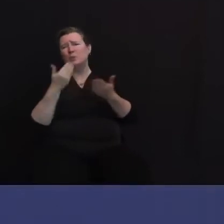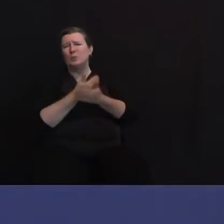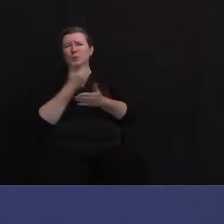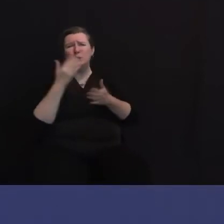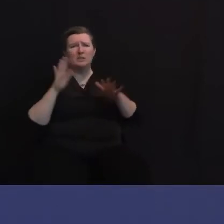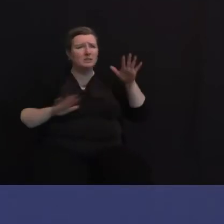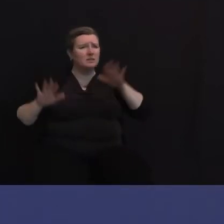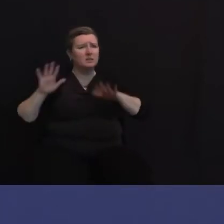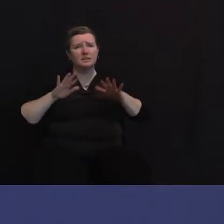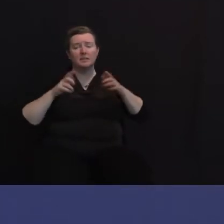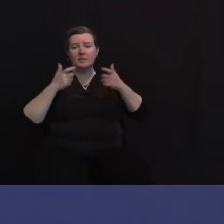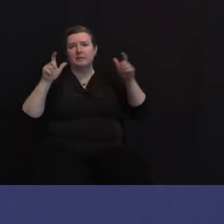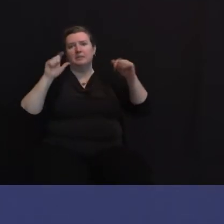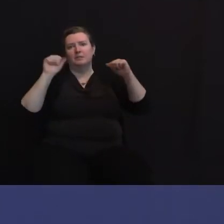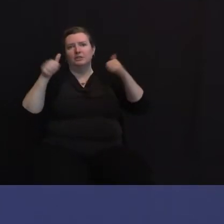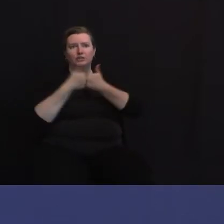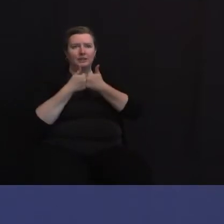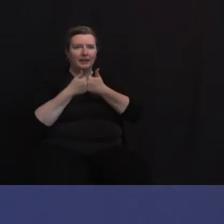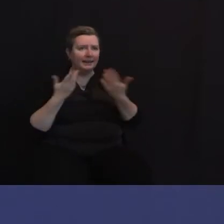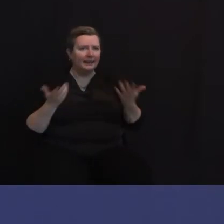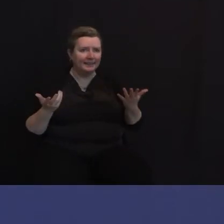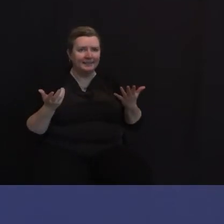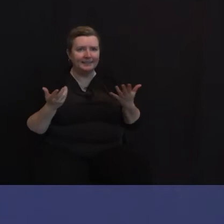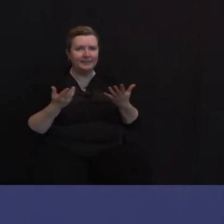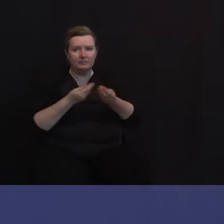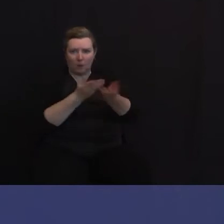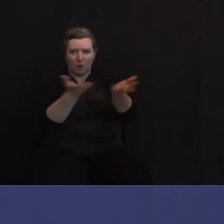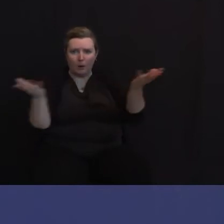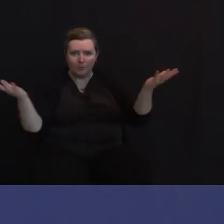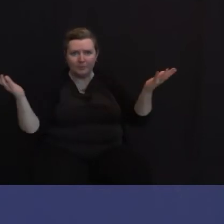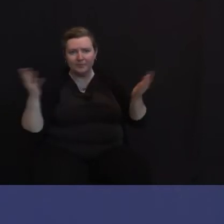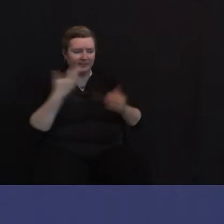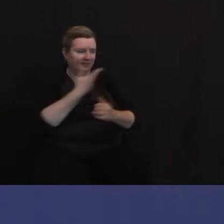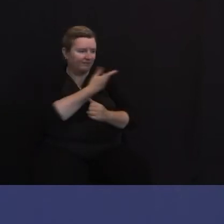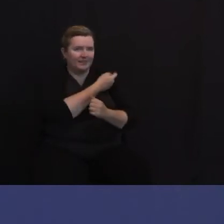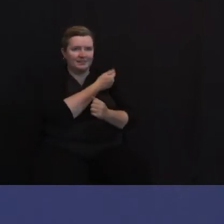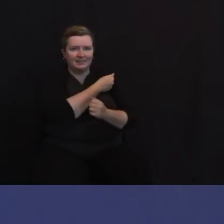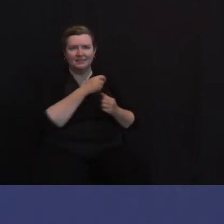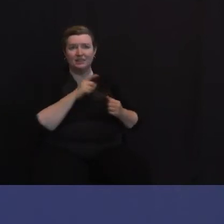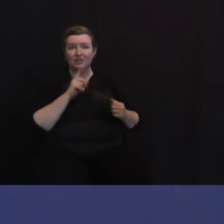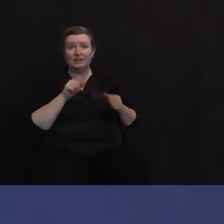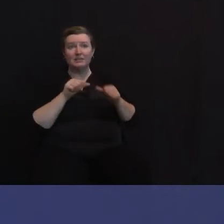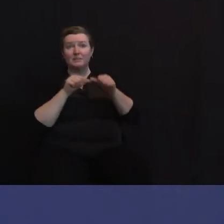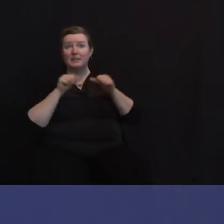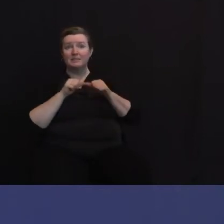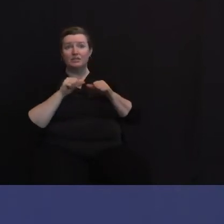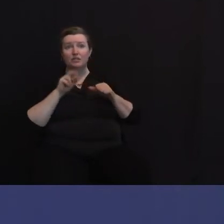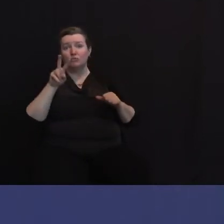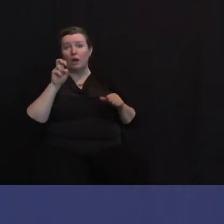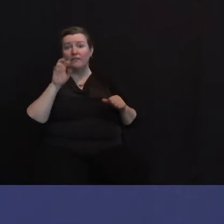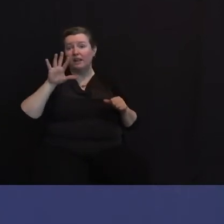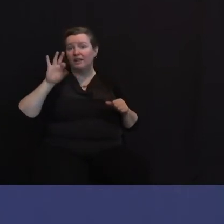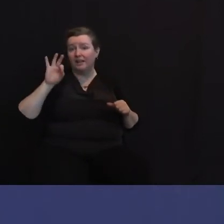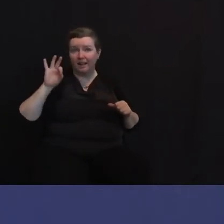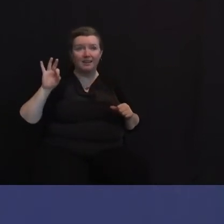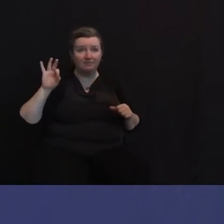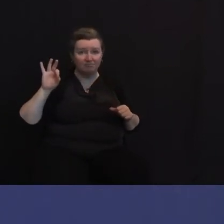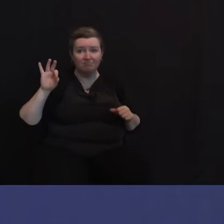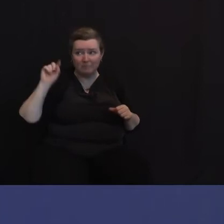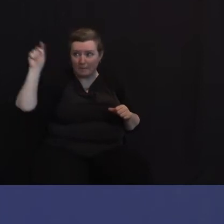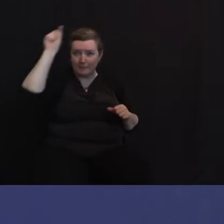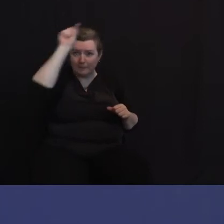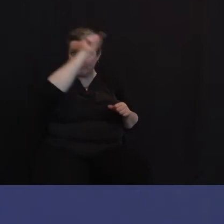country, never mind the state. And we've got 259 distribution points, 165 of which are open. And I promise you,